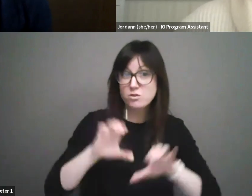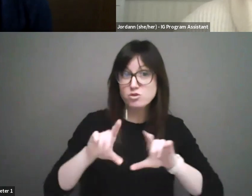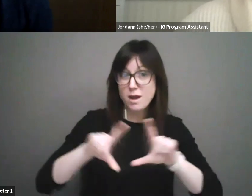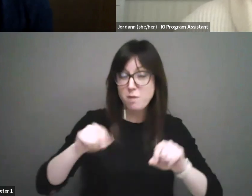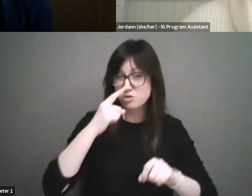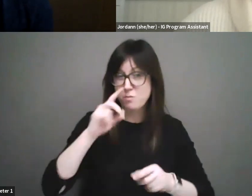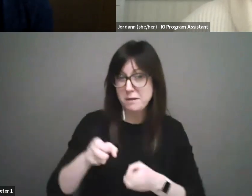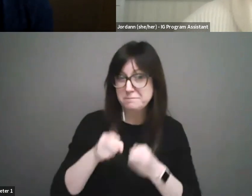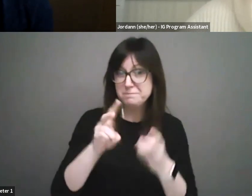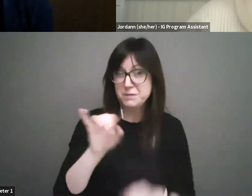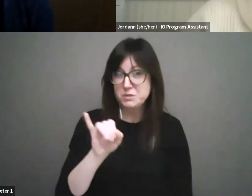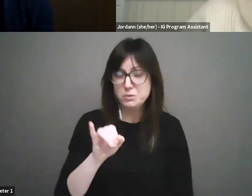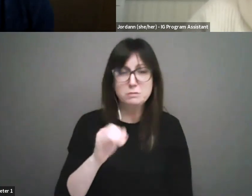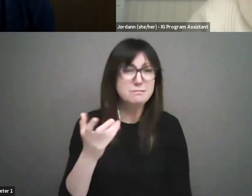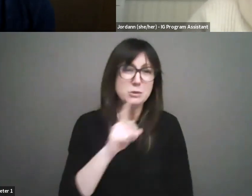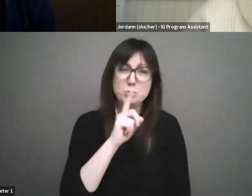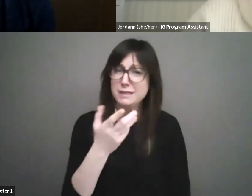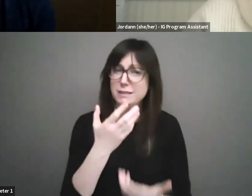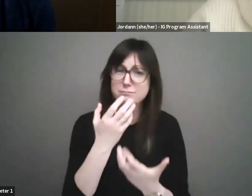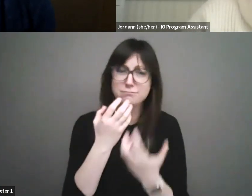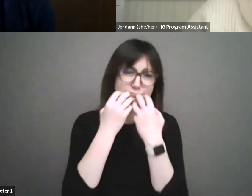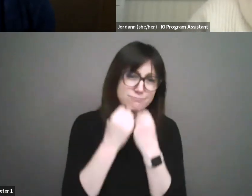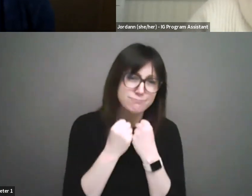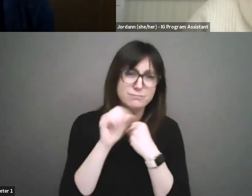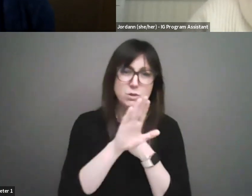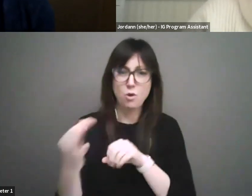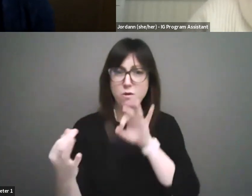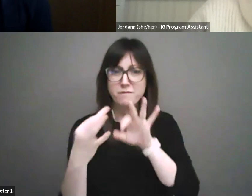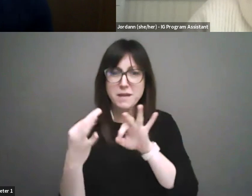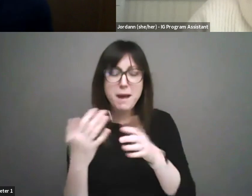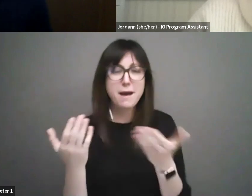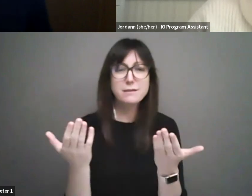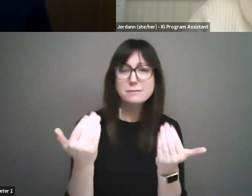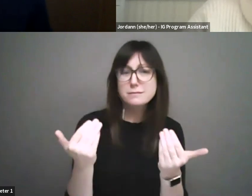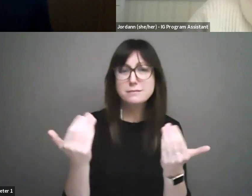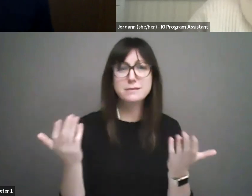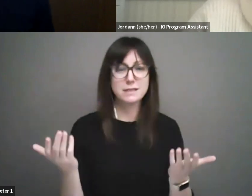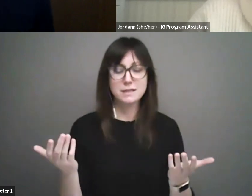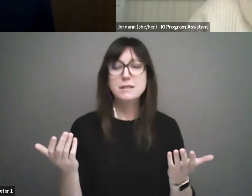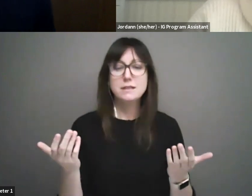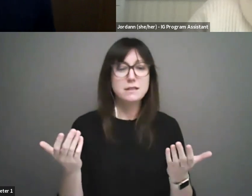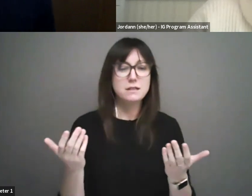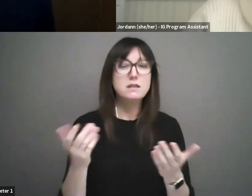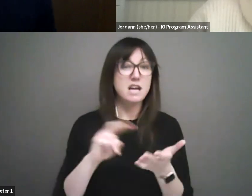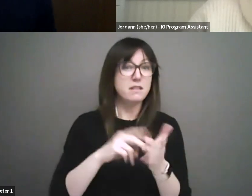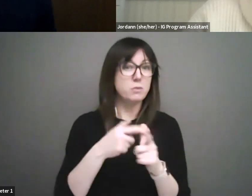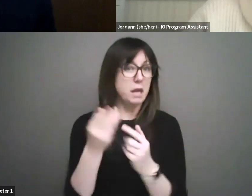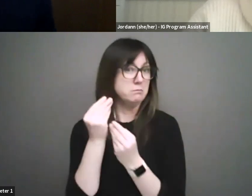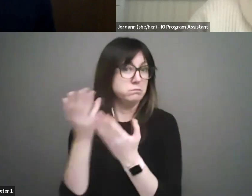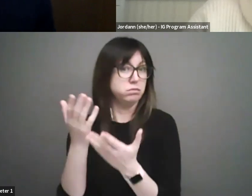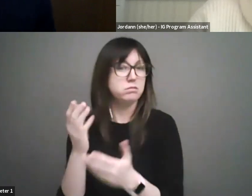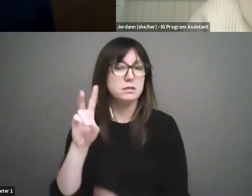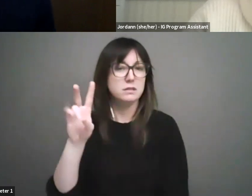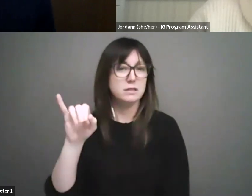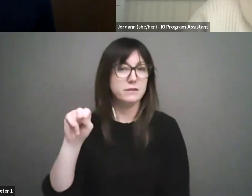go, we would love to get your feedback on the session so that we can share it with Vidyard and let them know how things went